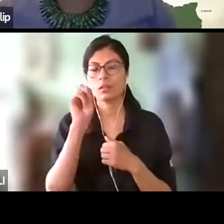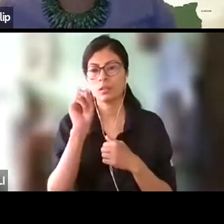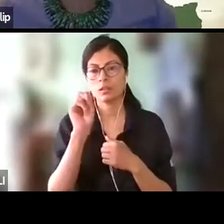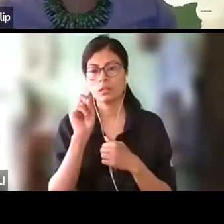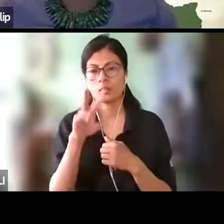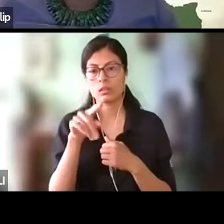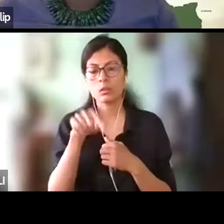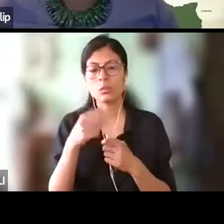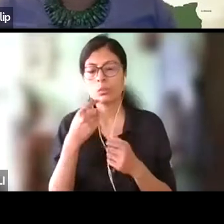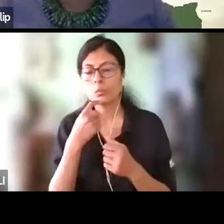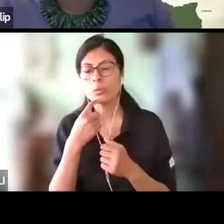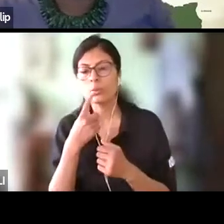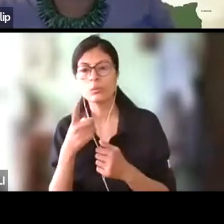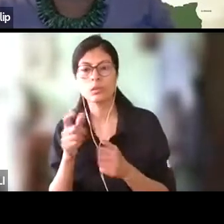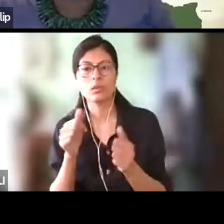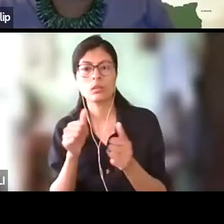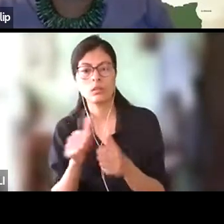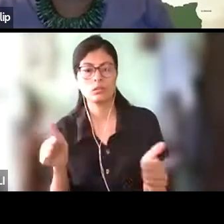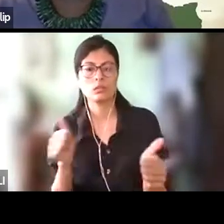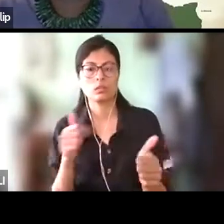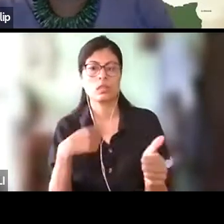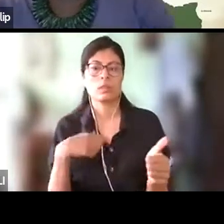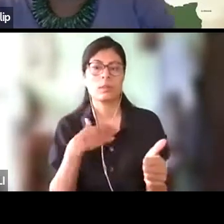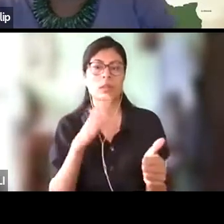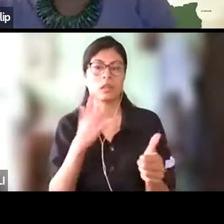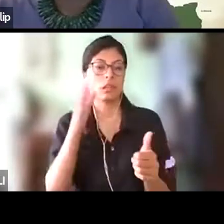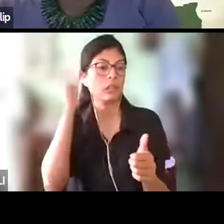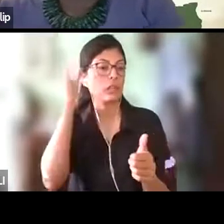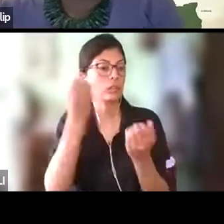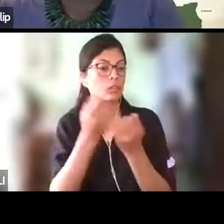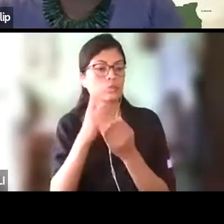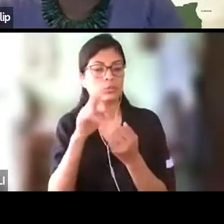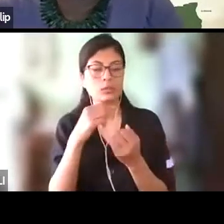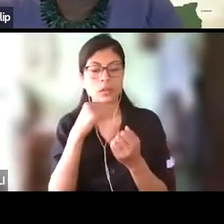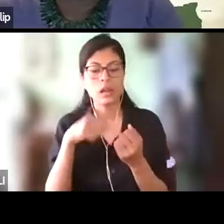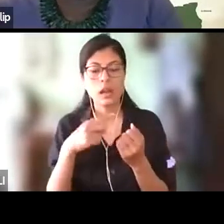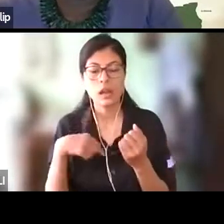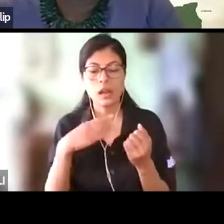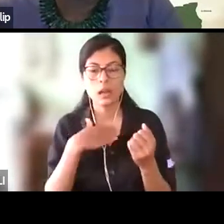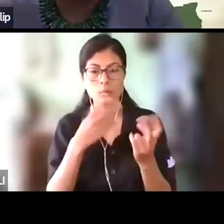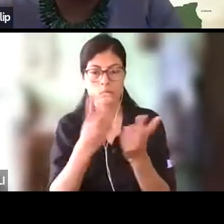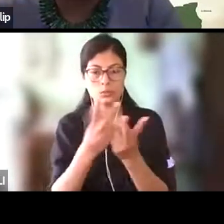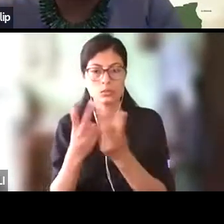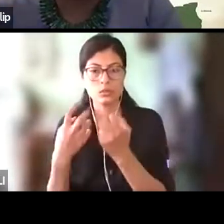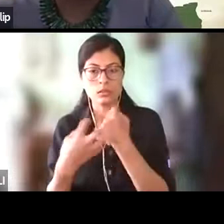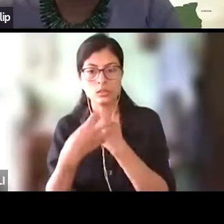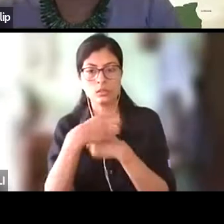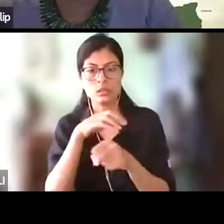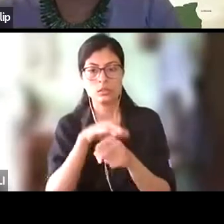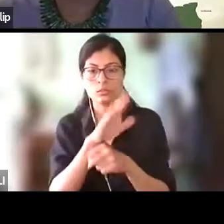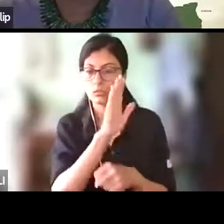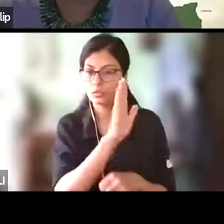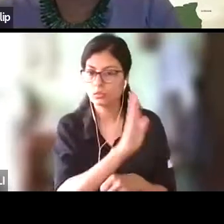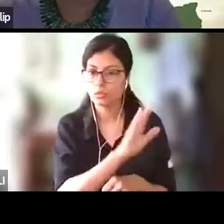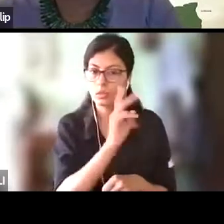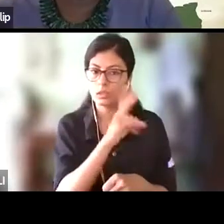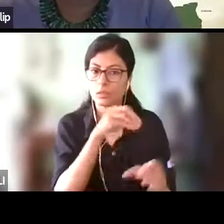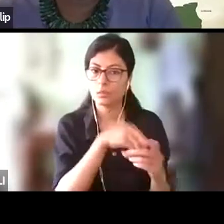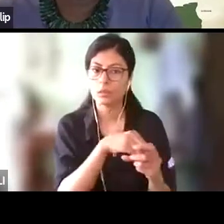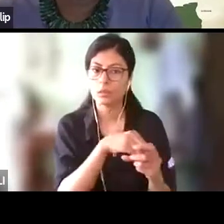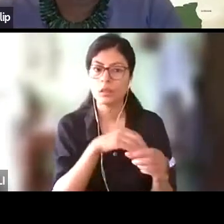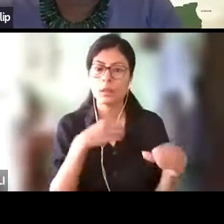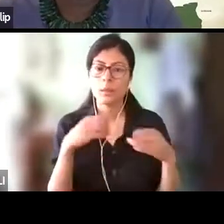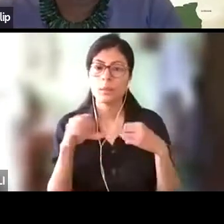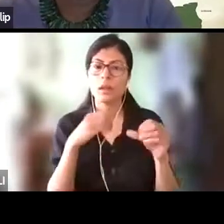countries like us, we have the regular floods and landslides, which is a common phenomena for us. But even